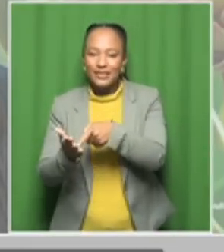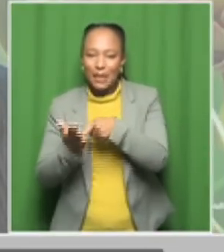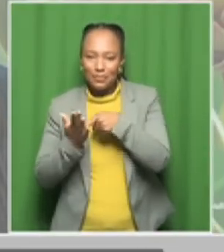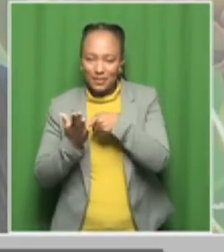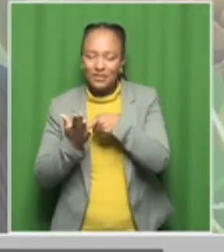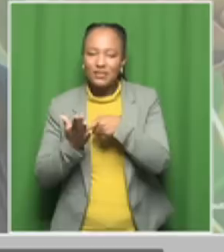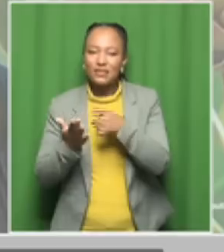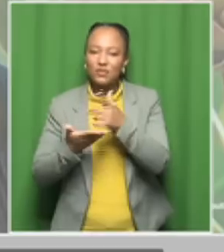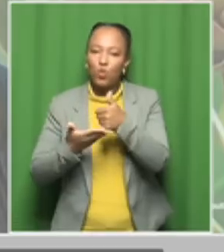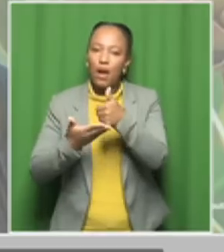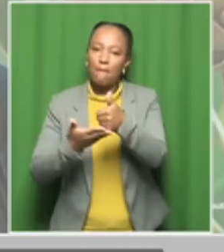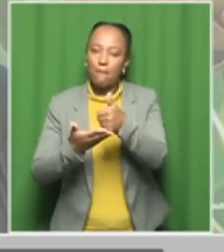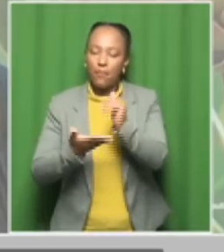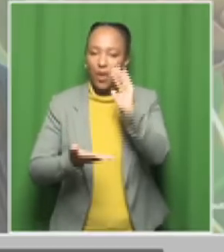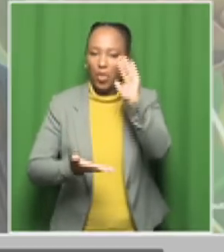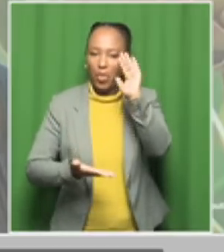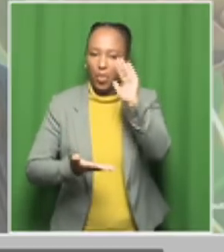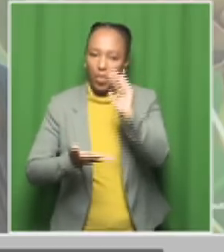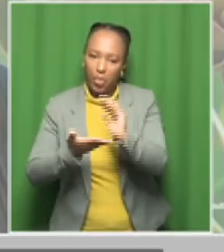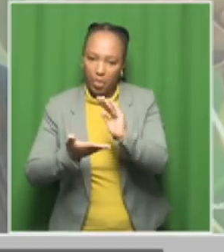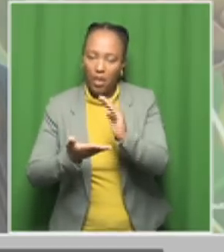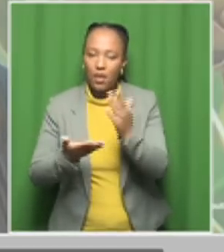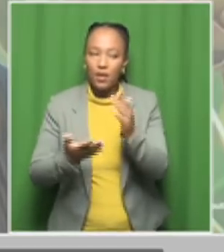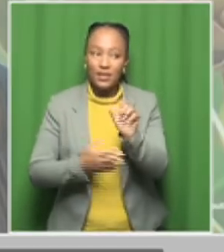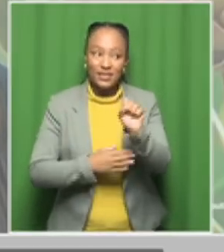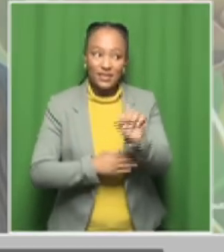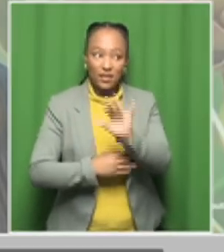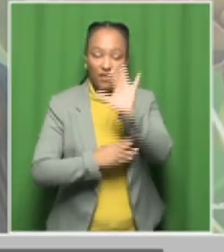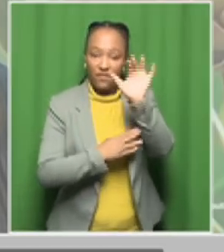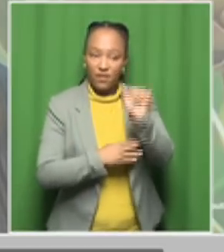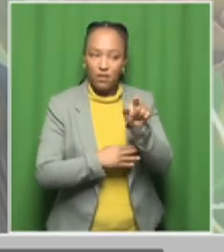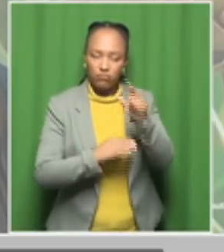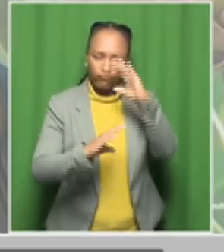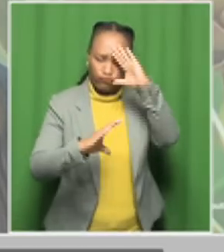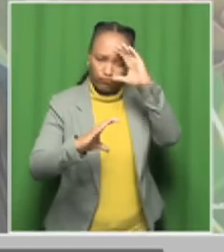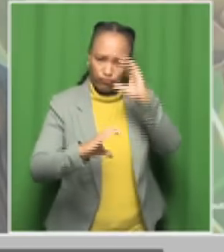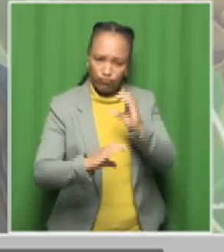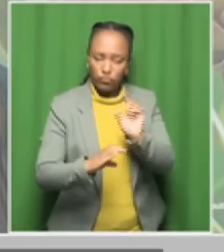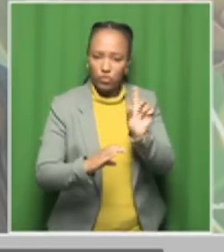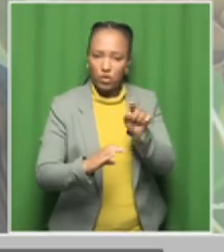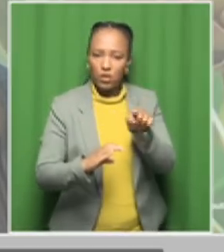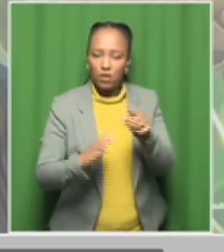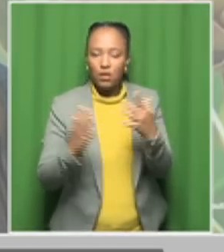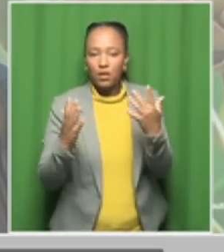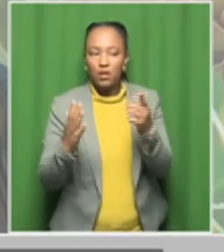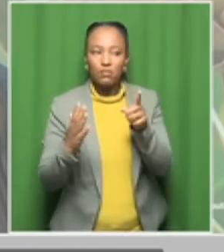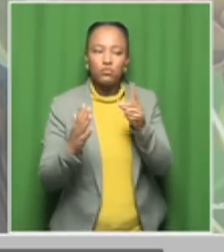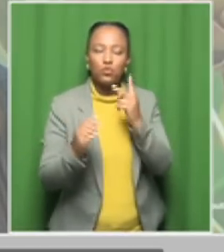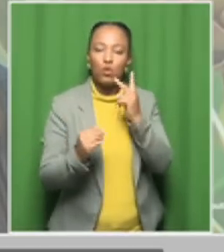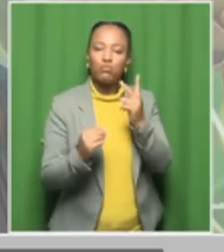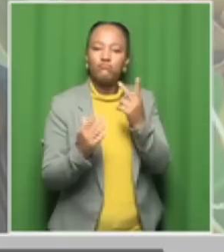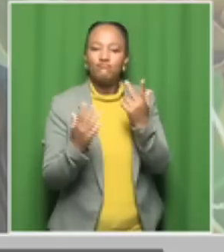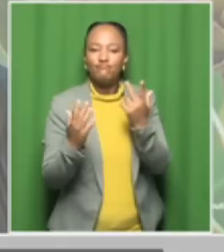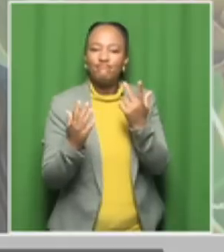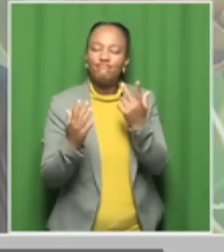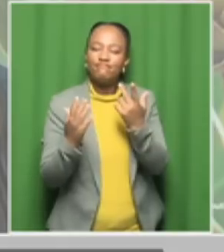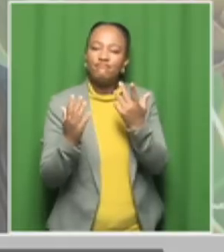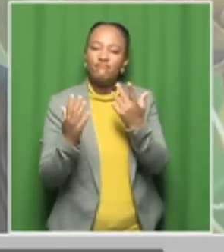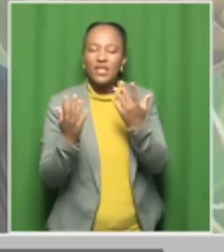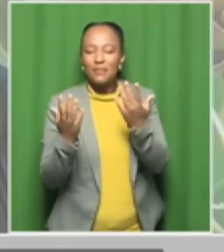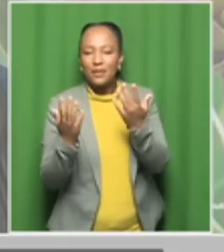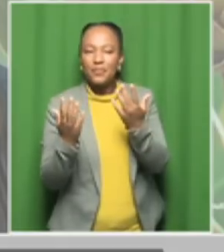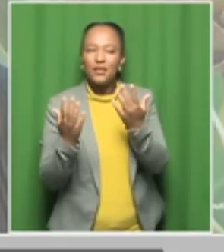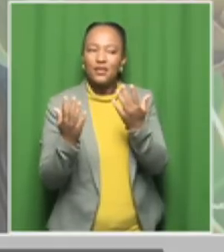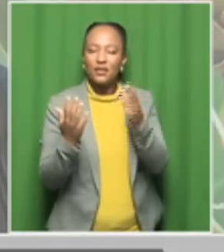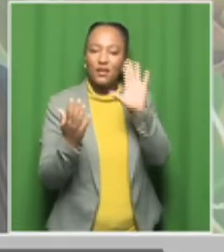advocacy, what would South Africa focus on just in terms of looking at restructuring, perhaps, for